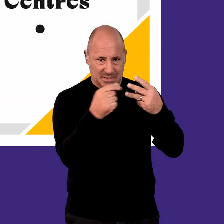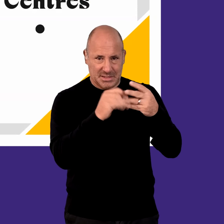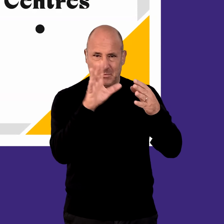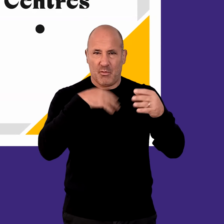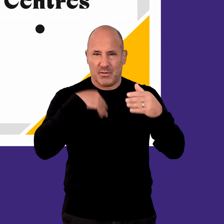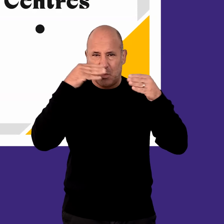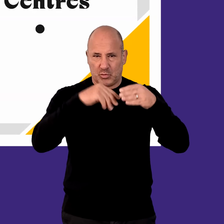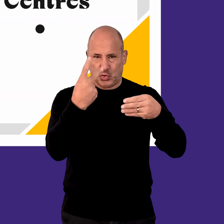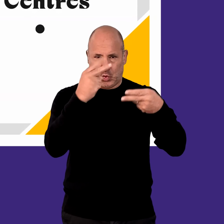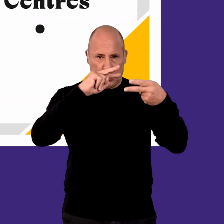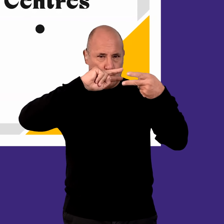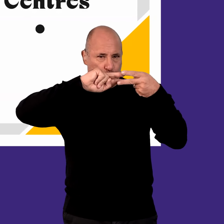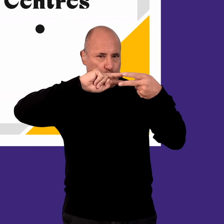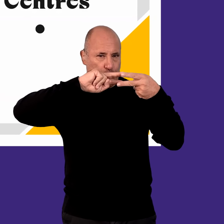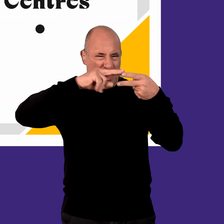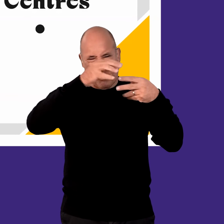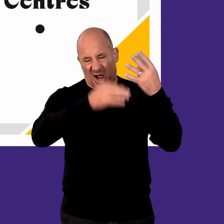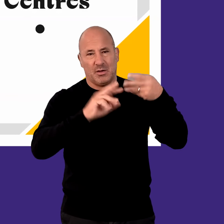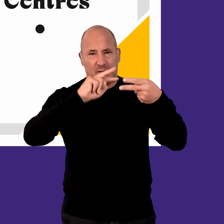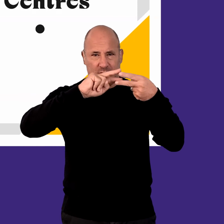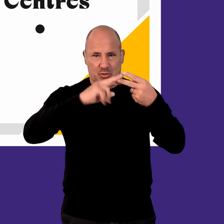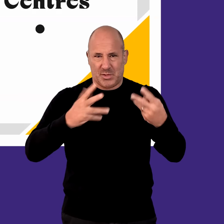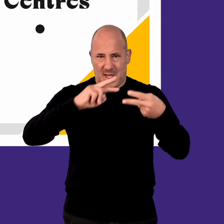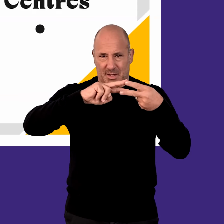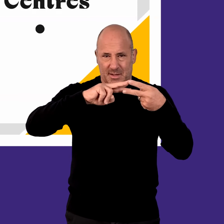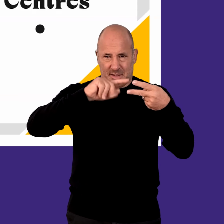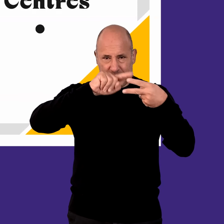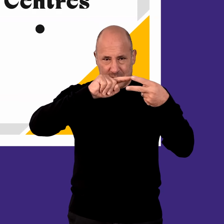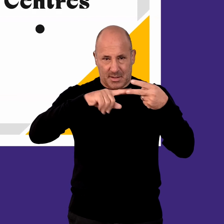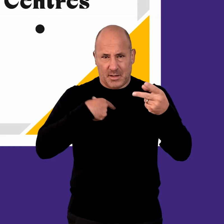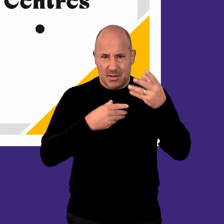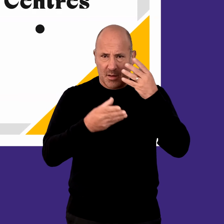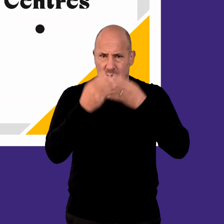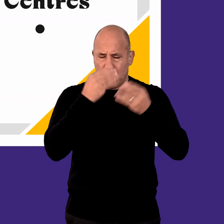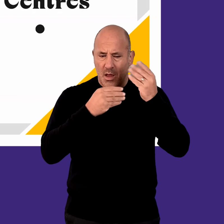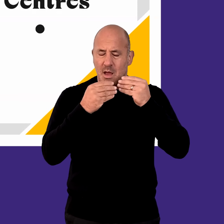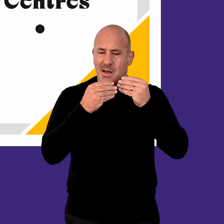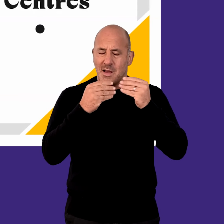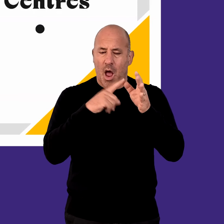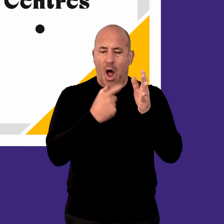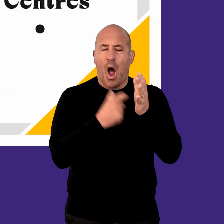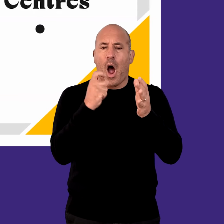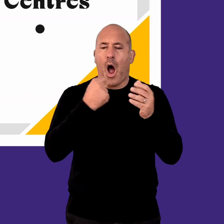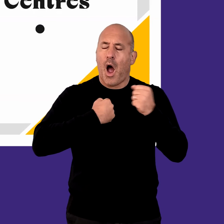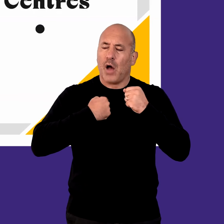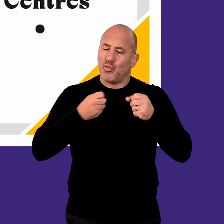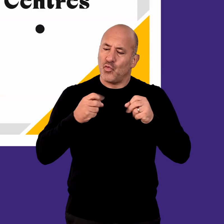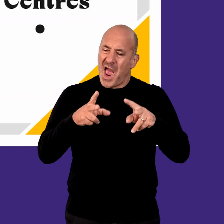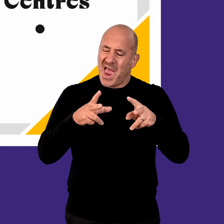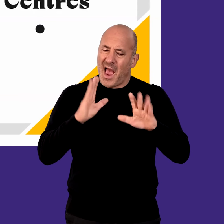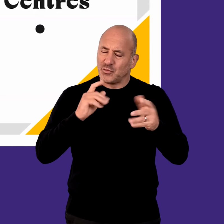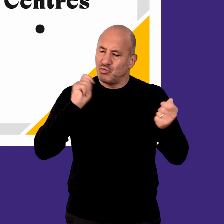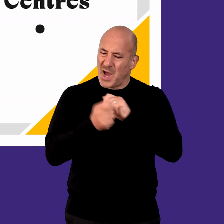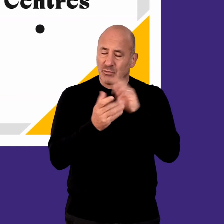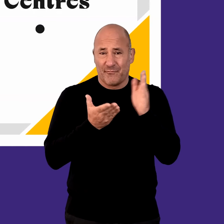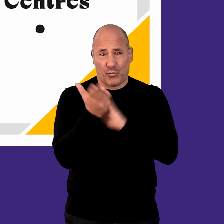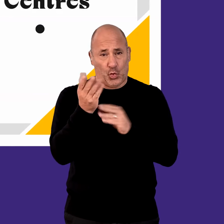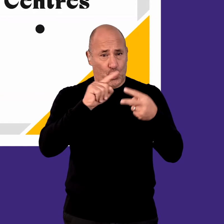of strands, but I wanted to focus on 2 particular areas that we explored today that led to some of the learning that changed ARC's